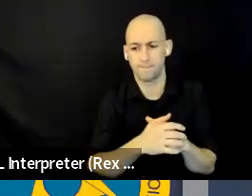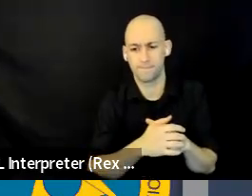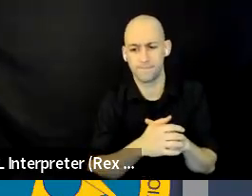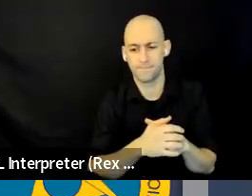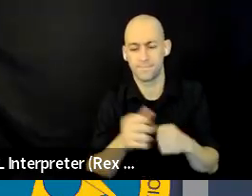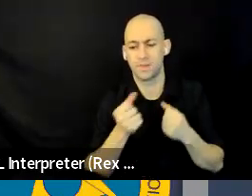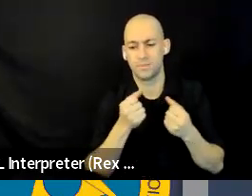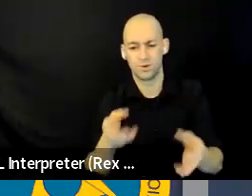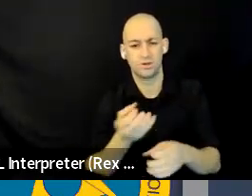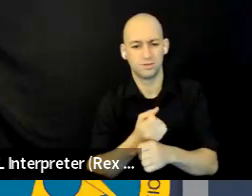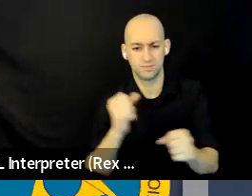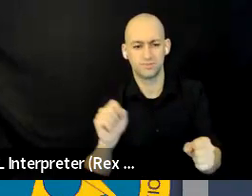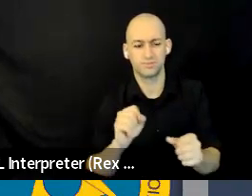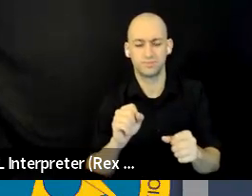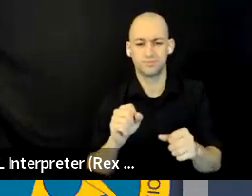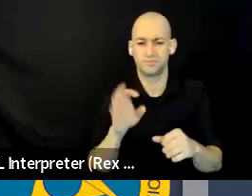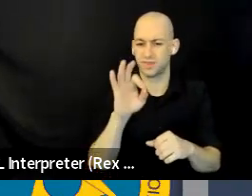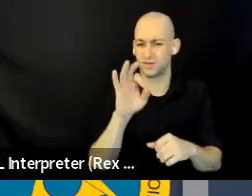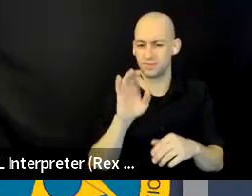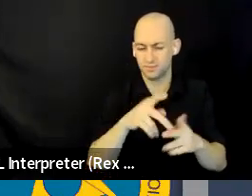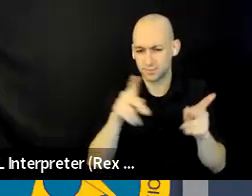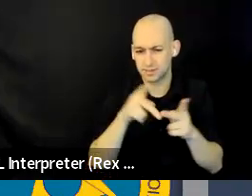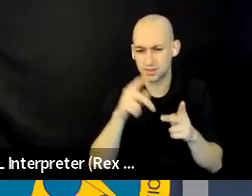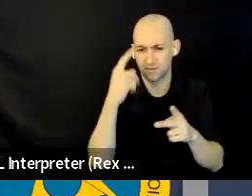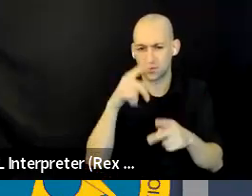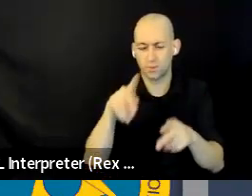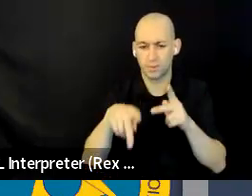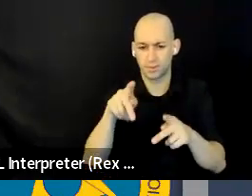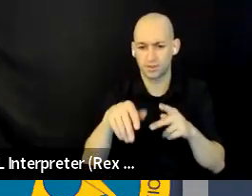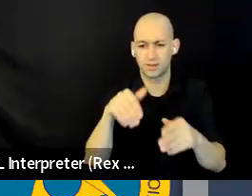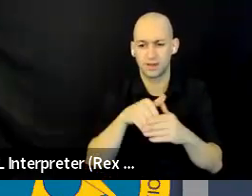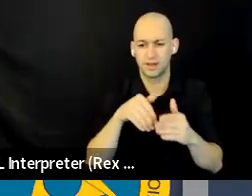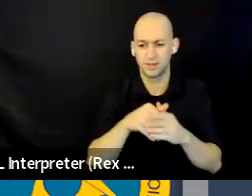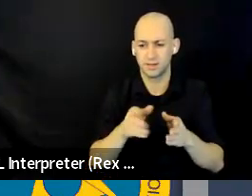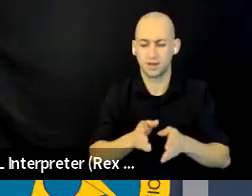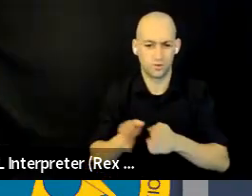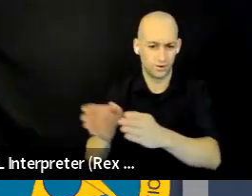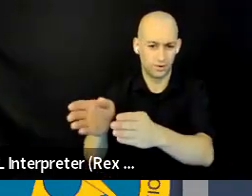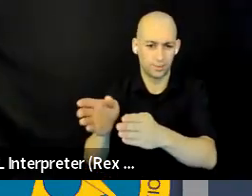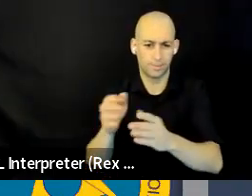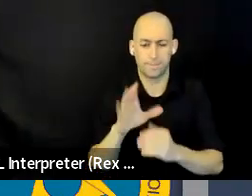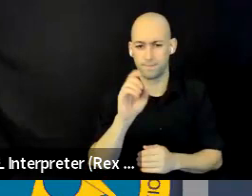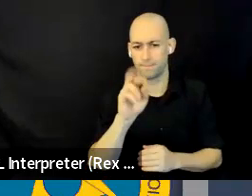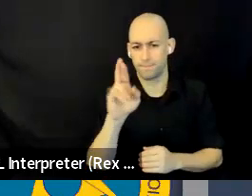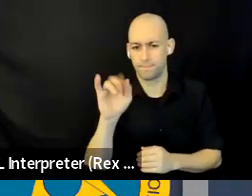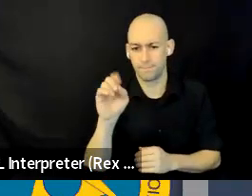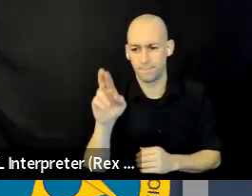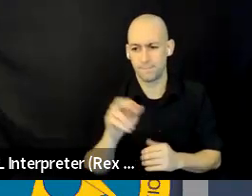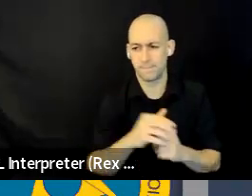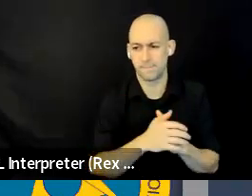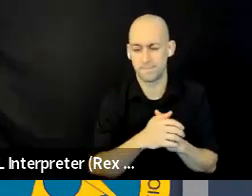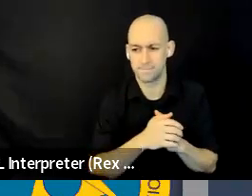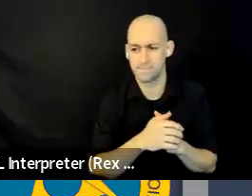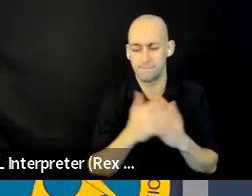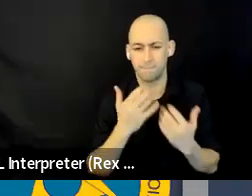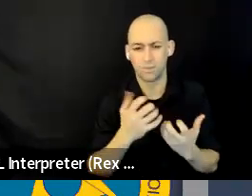safer facilities for pedestrian and cyclists in the corridor. And, you know, I just have to say how grateful